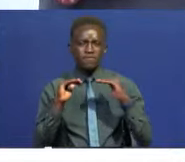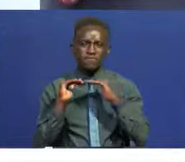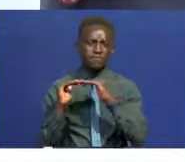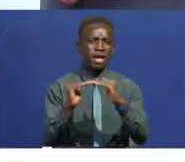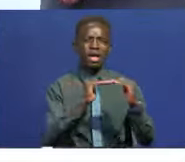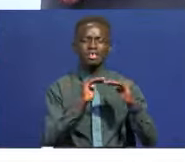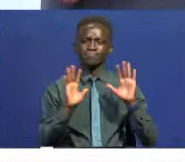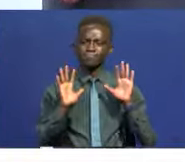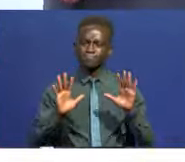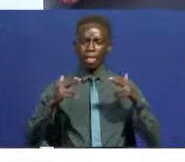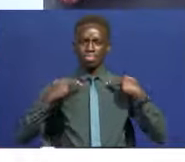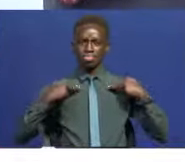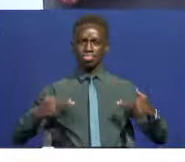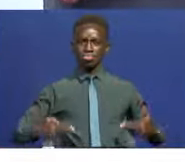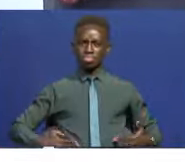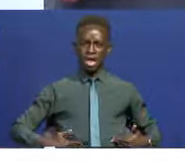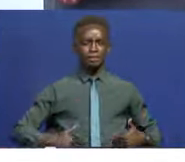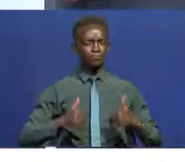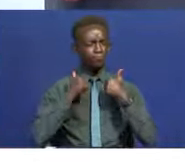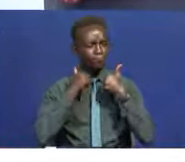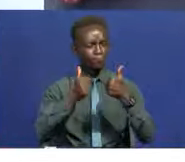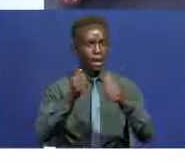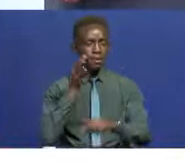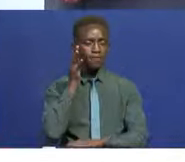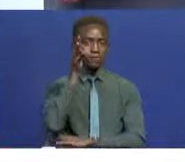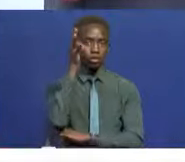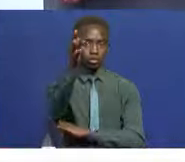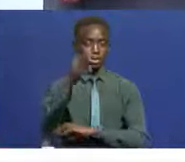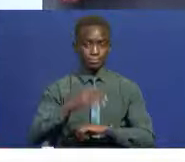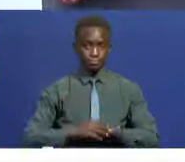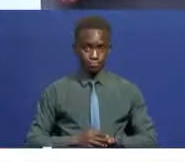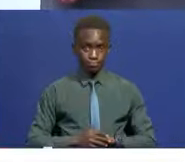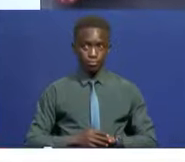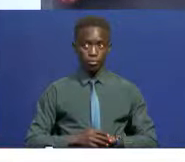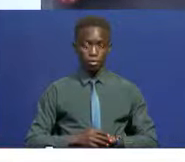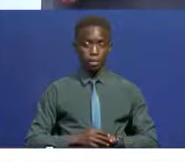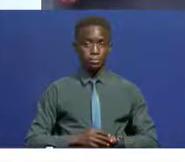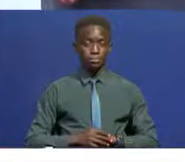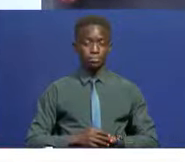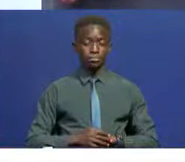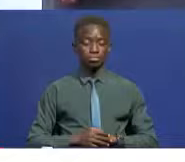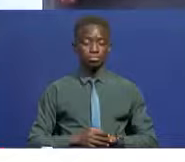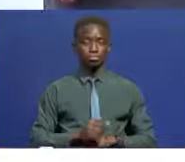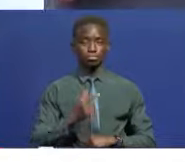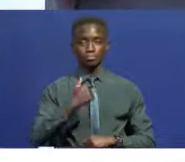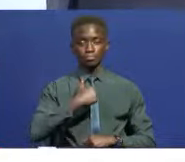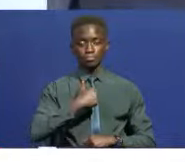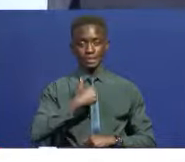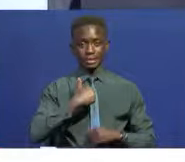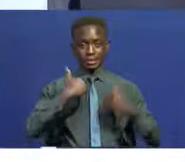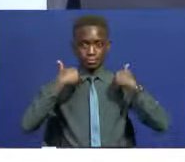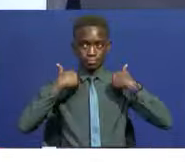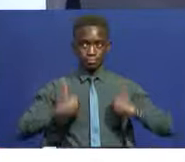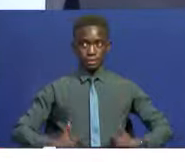a healthier, and a much more prosperous future. I am confident